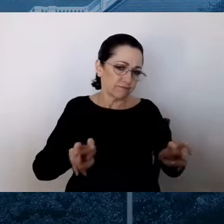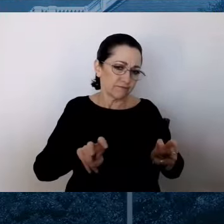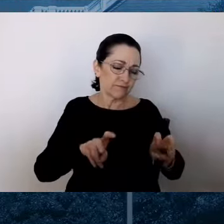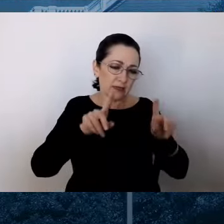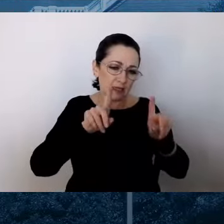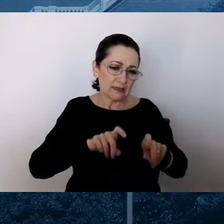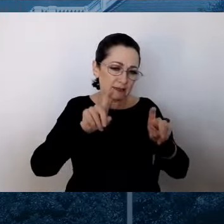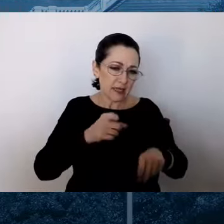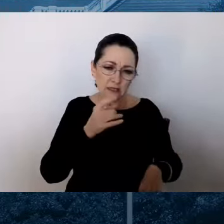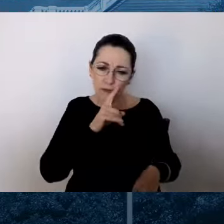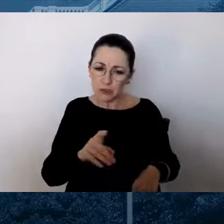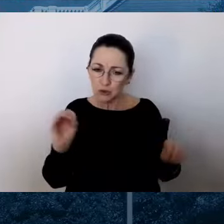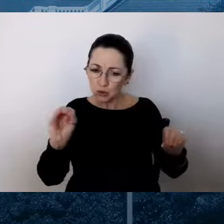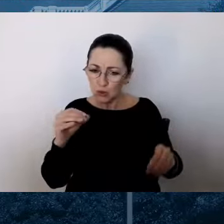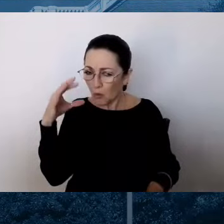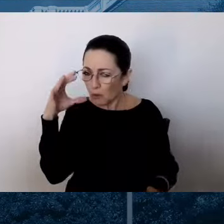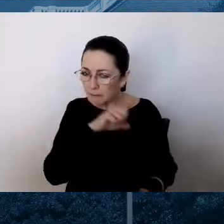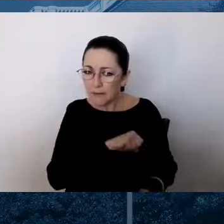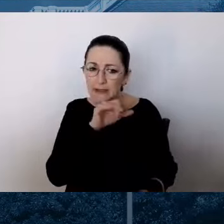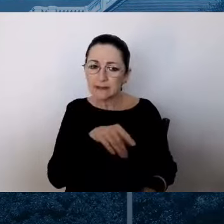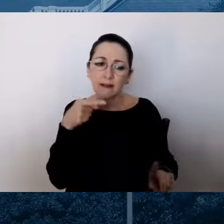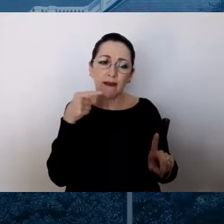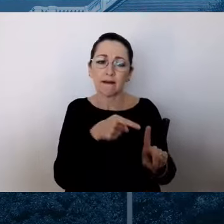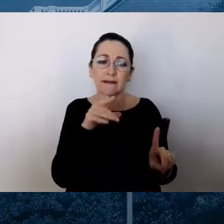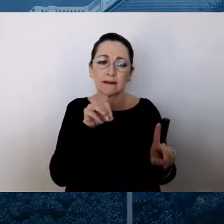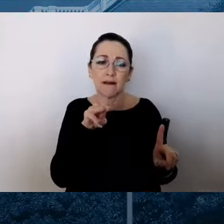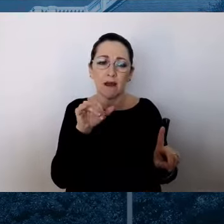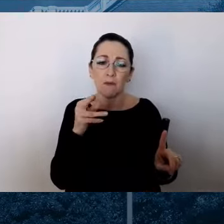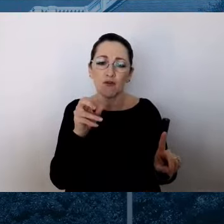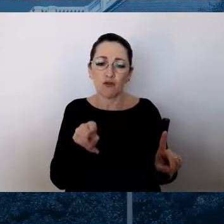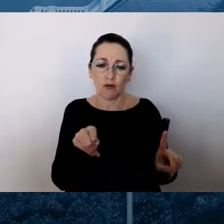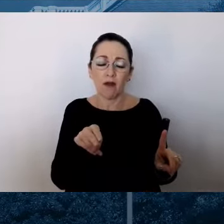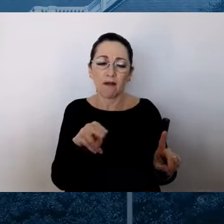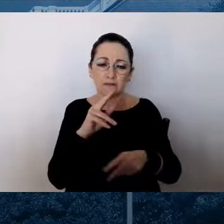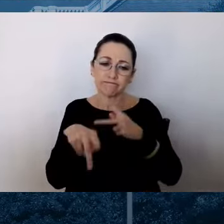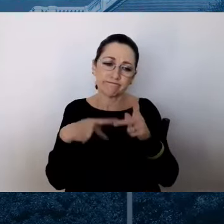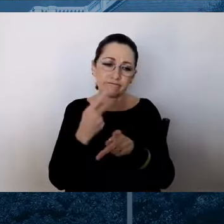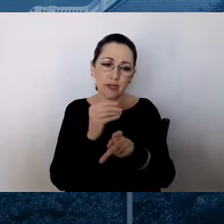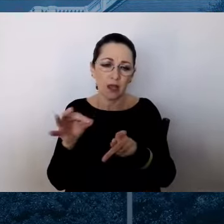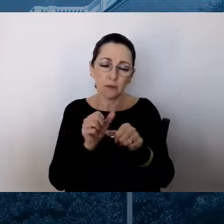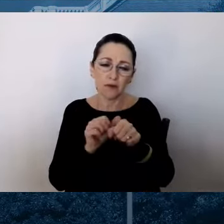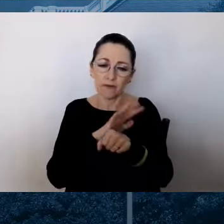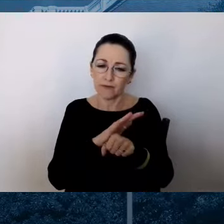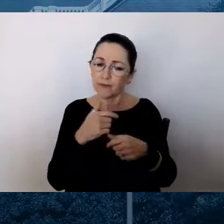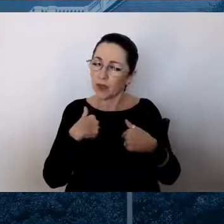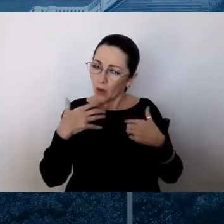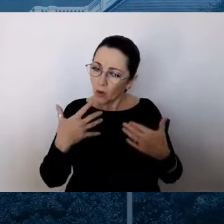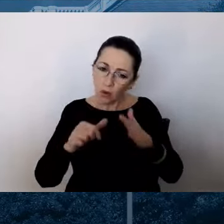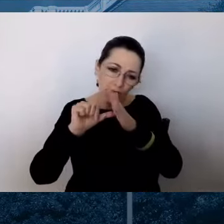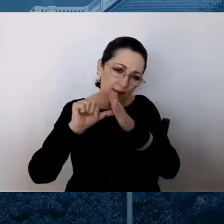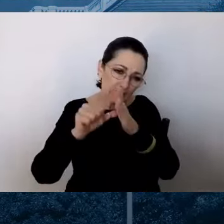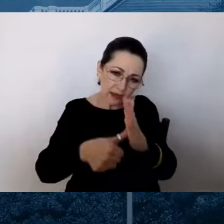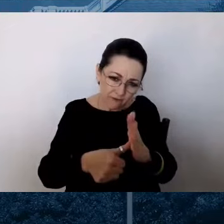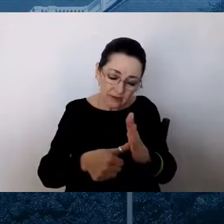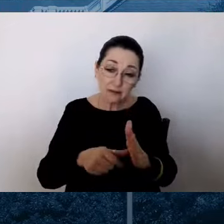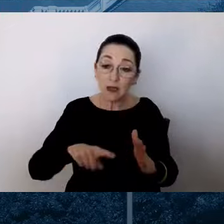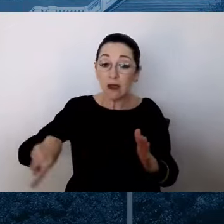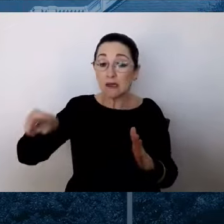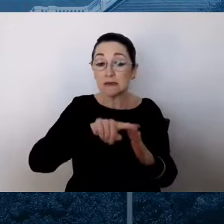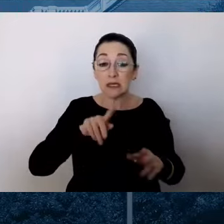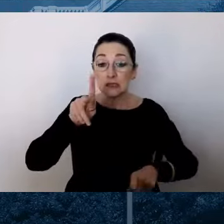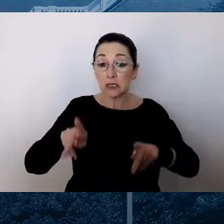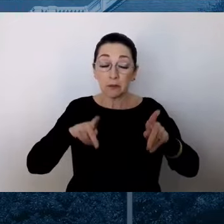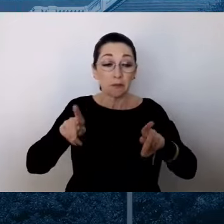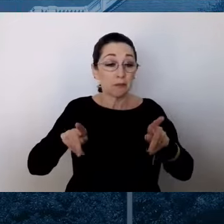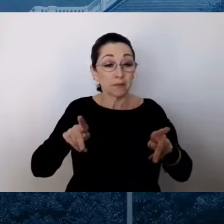see it. And at this point, we have not found it. Again, we want to stress this is not a time to panic. There's a lot